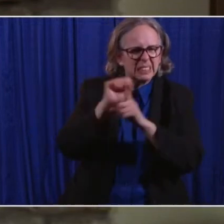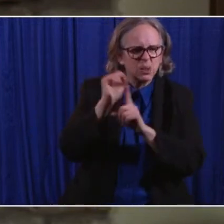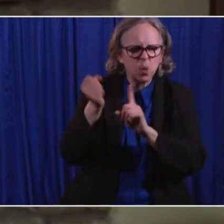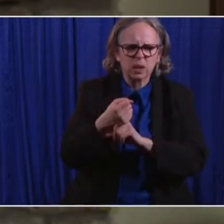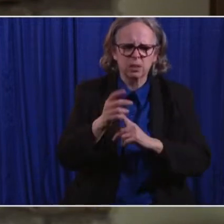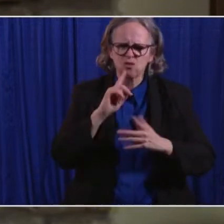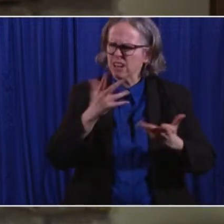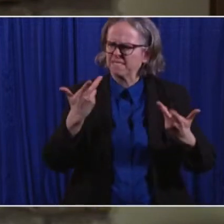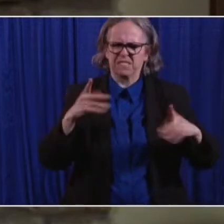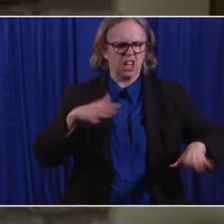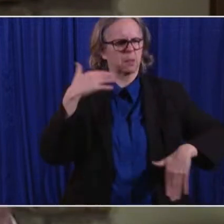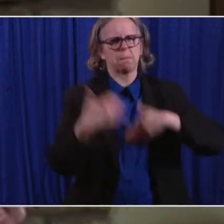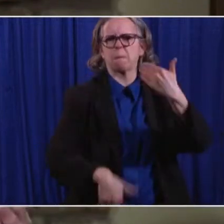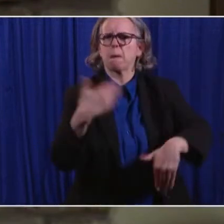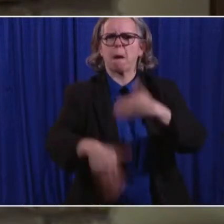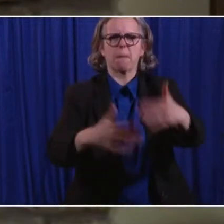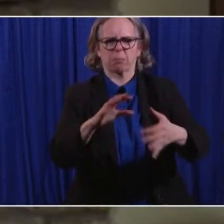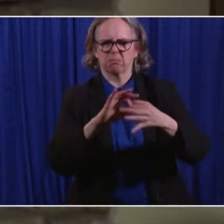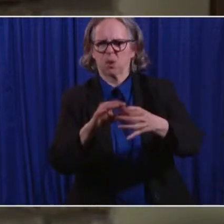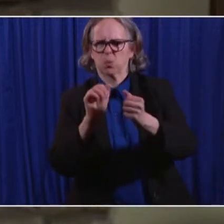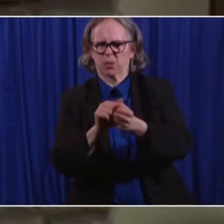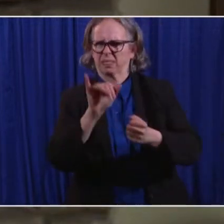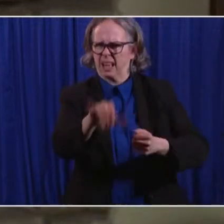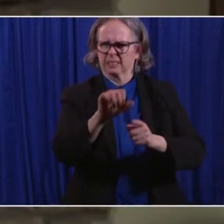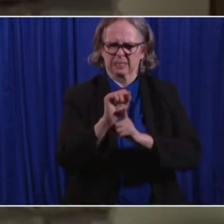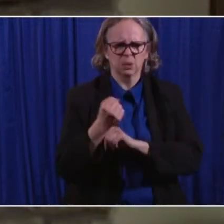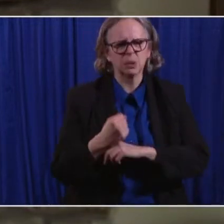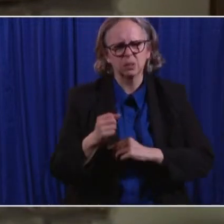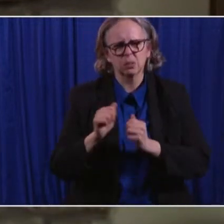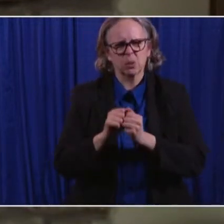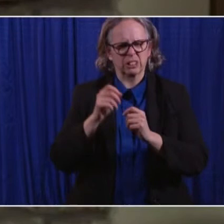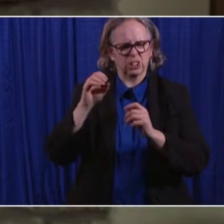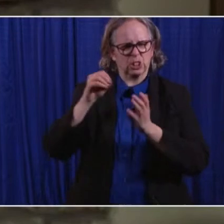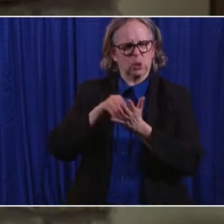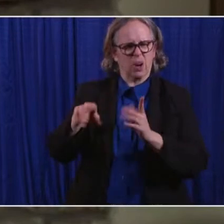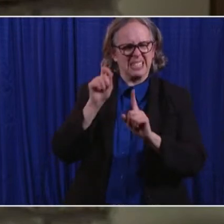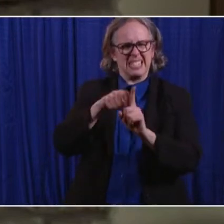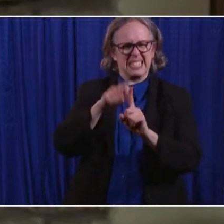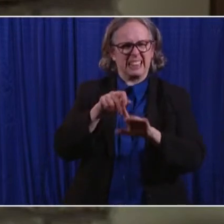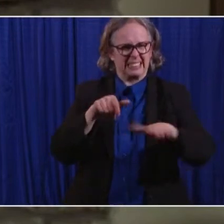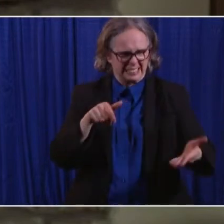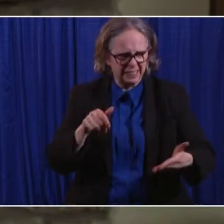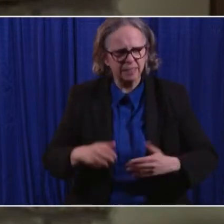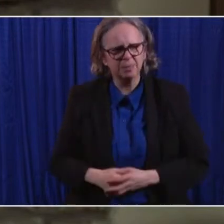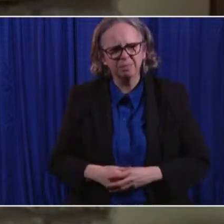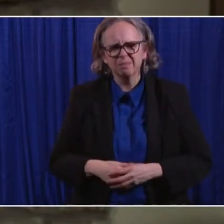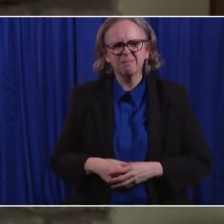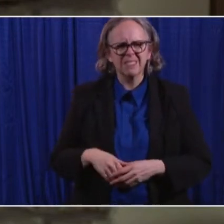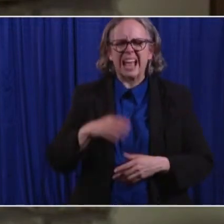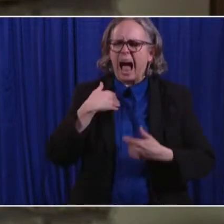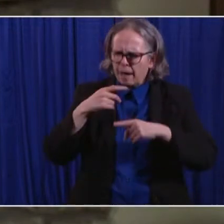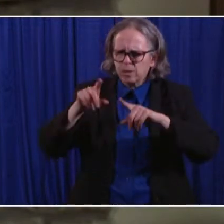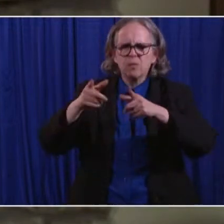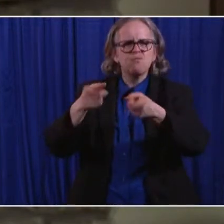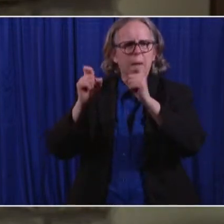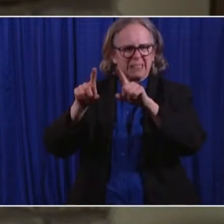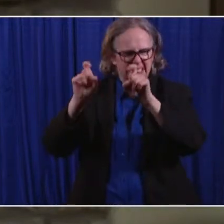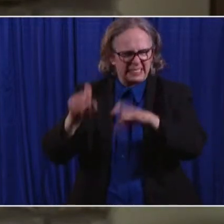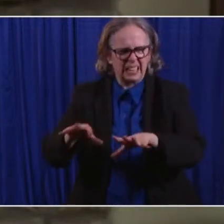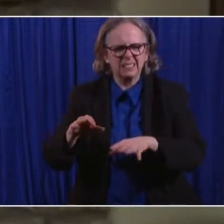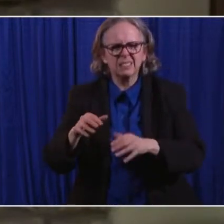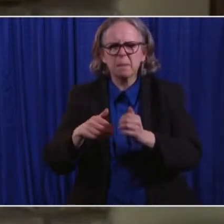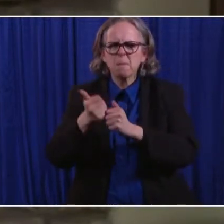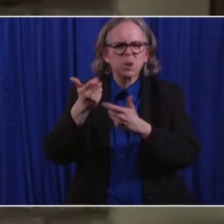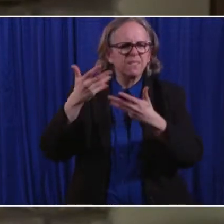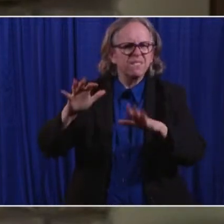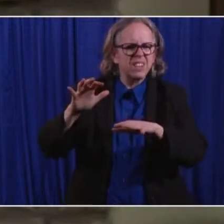testing. But I wanted to say, look, we've got some rapid testing. Most of them have already made the contracts and done things. But I